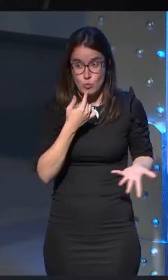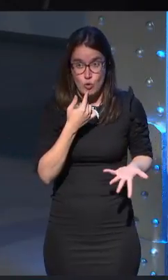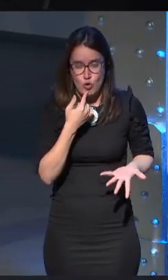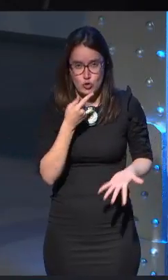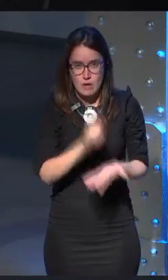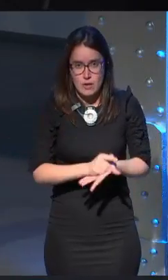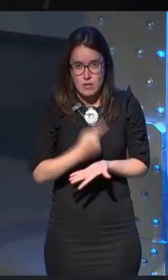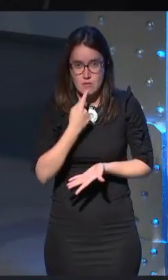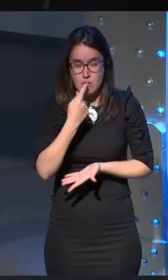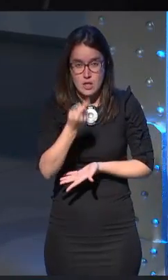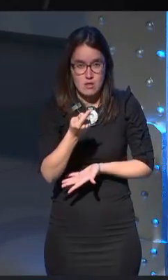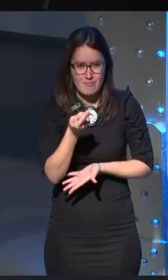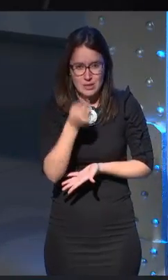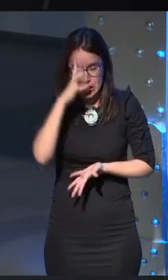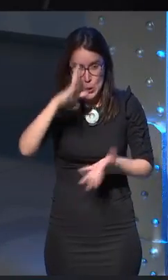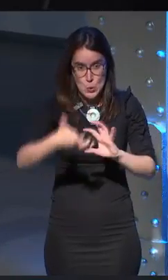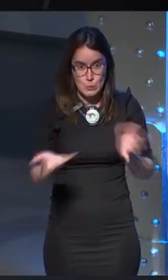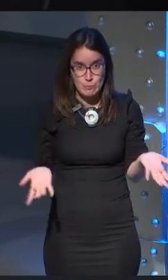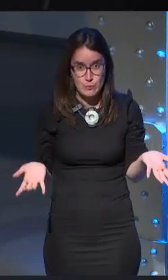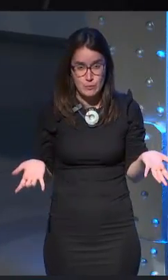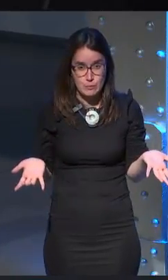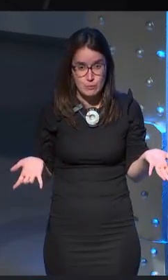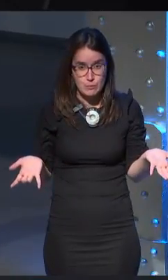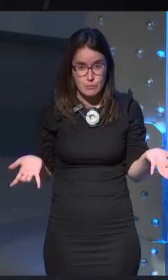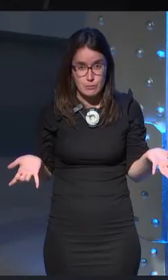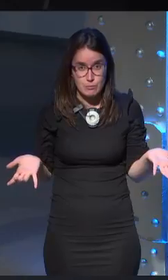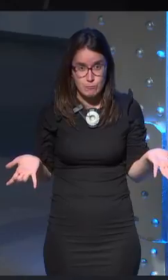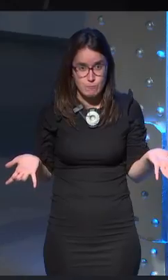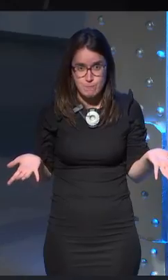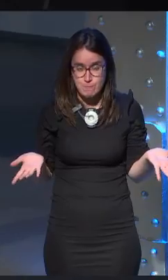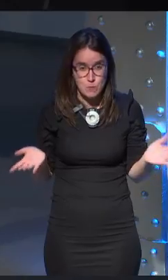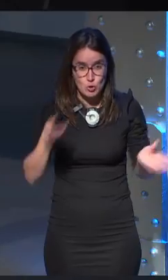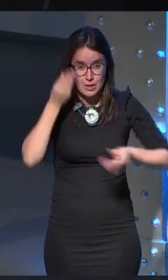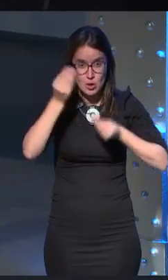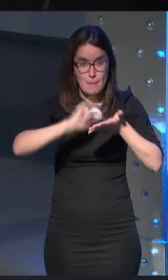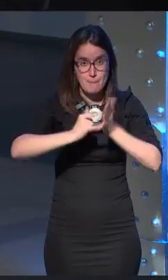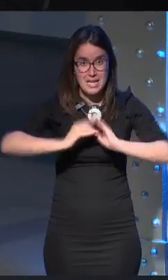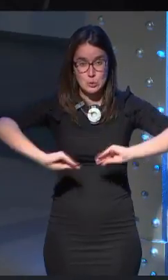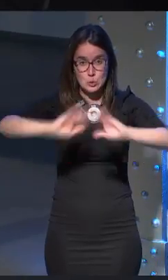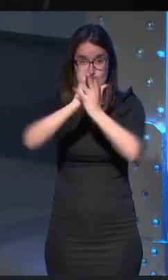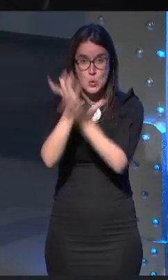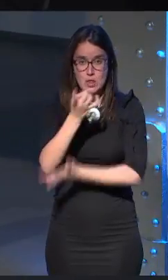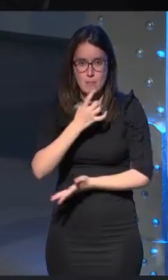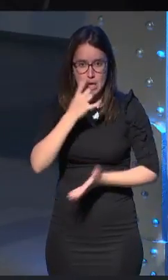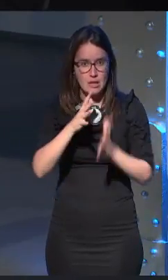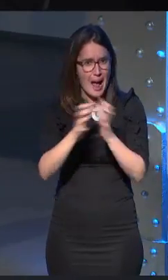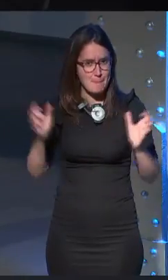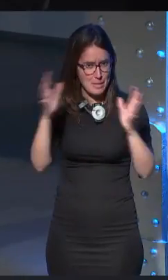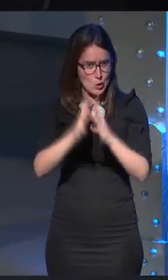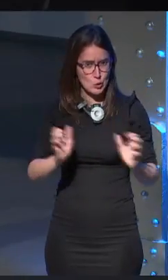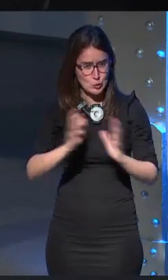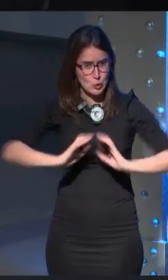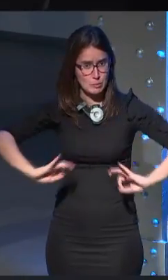crazy. I think his Mars plan, I would say, is ambitious. But it is also good